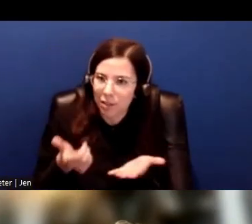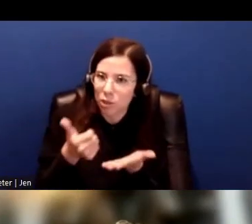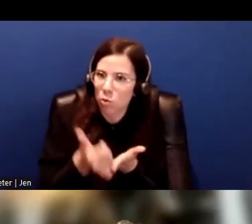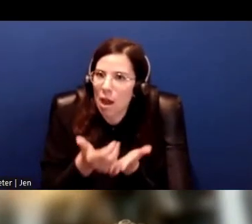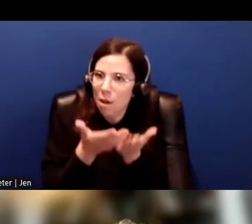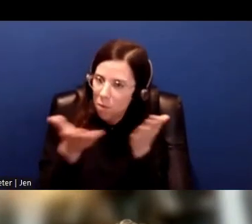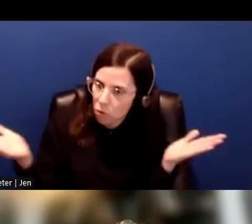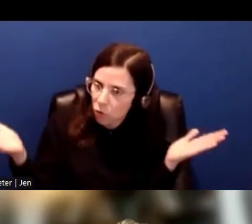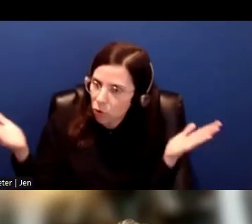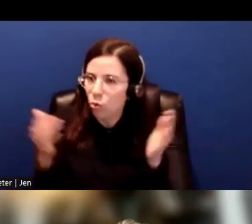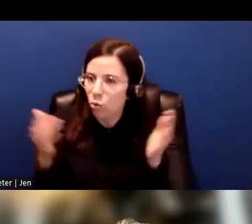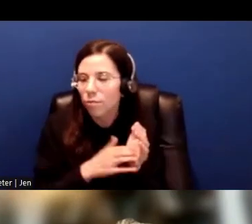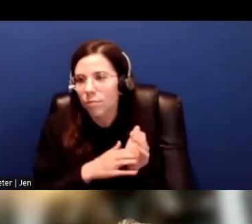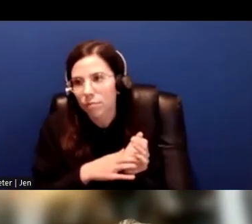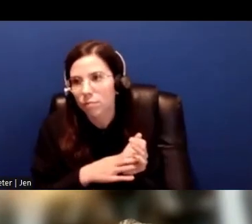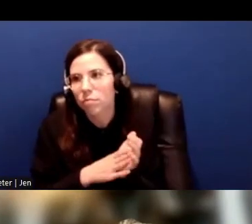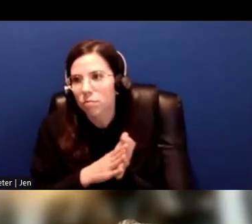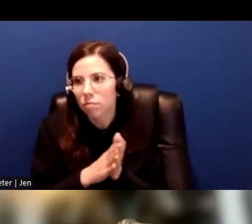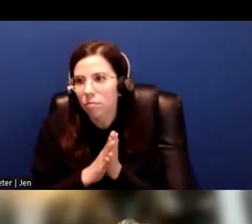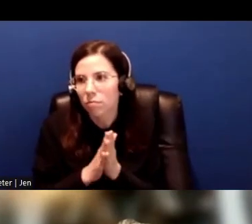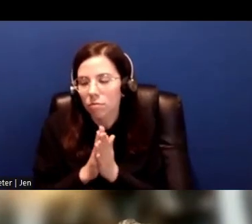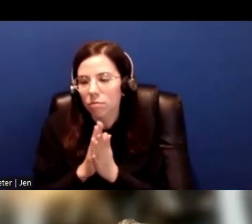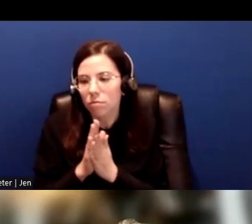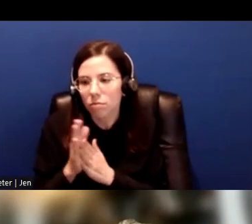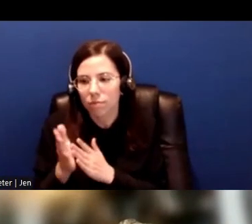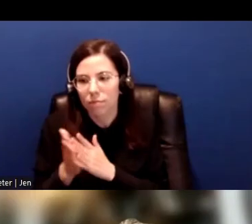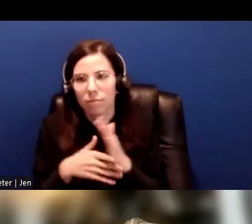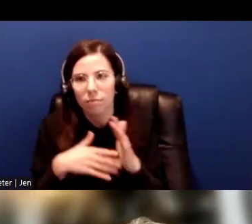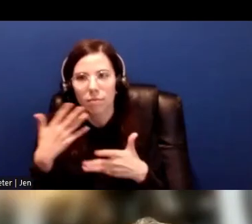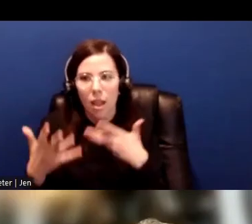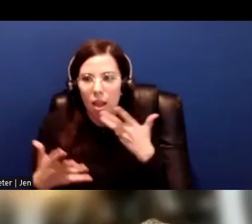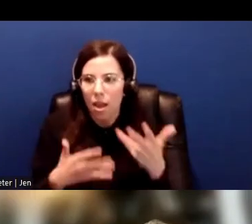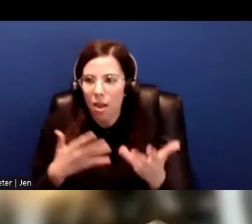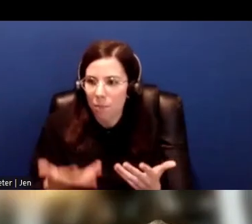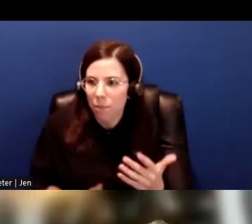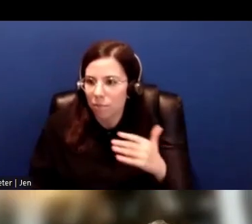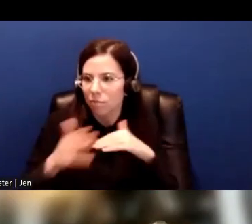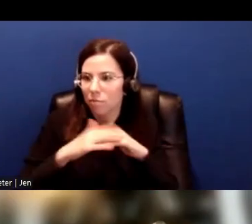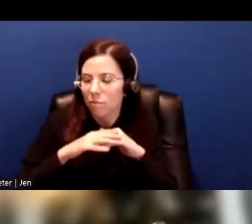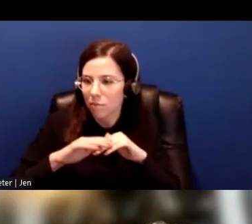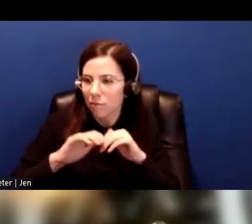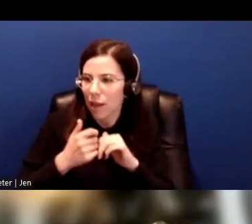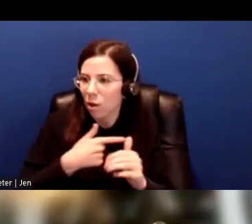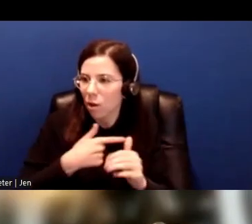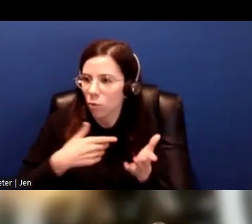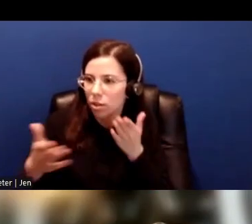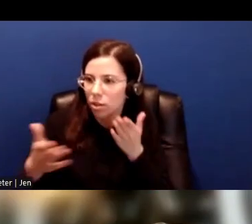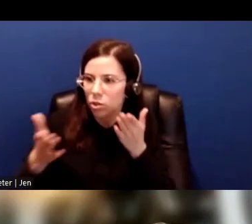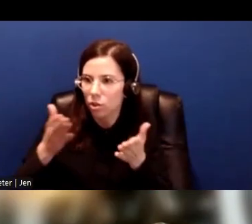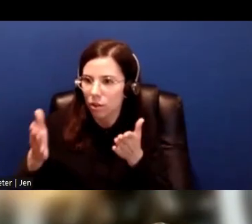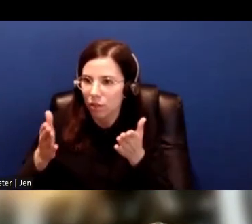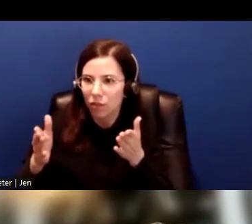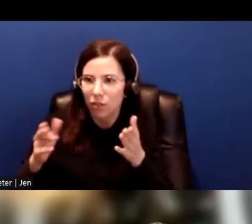everyone, expand how we're serving this victim population.